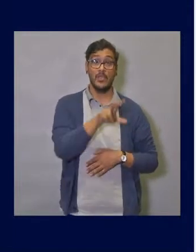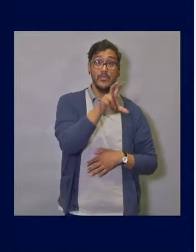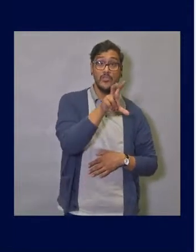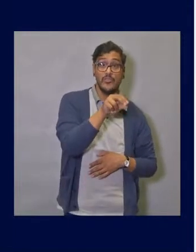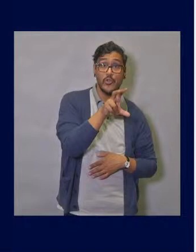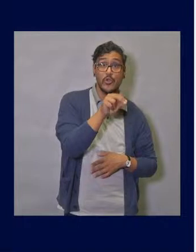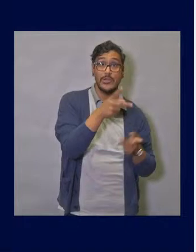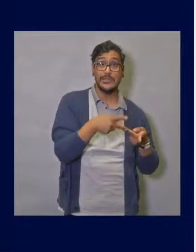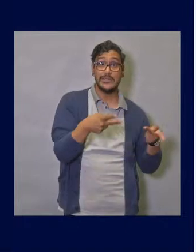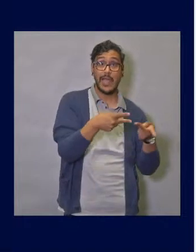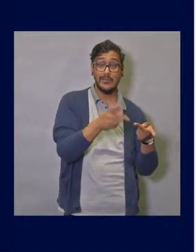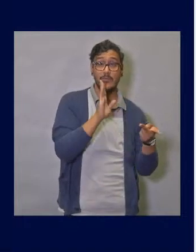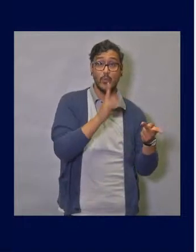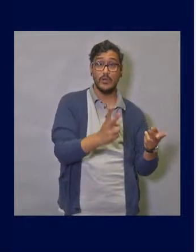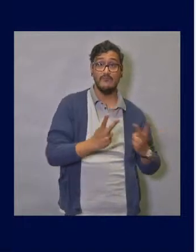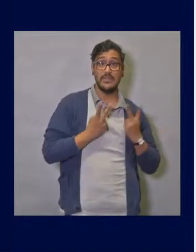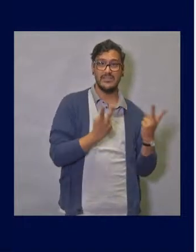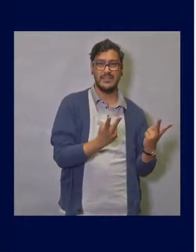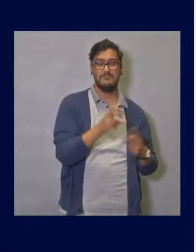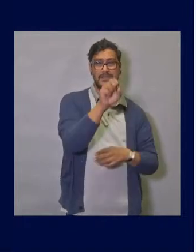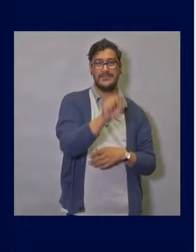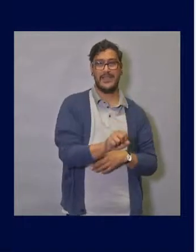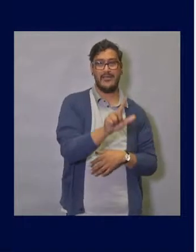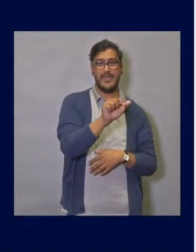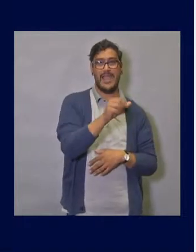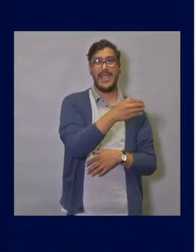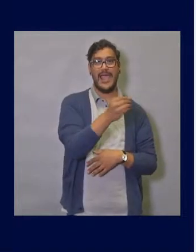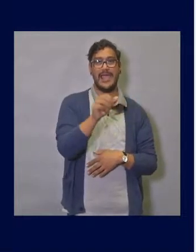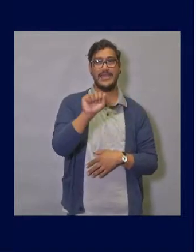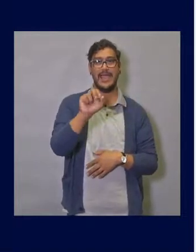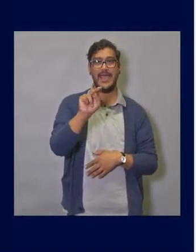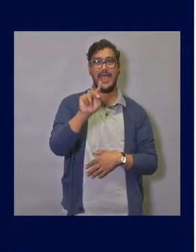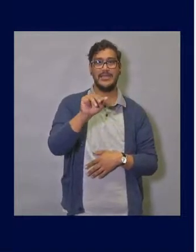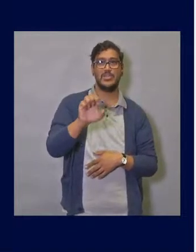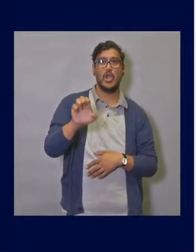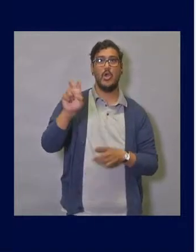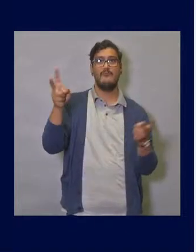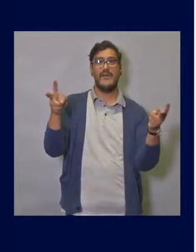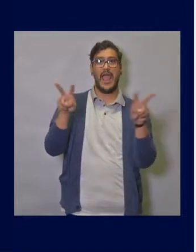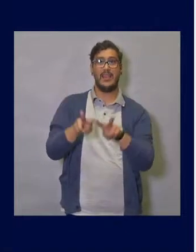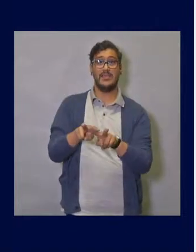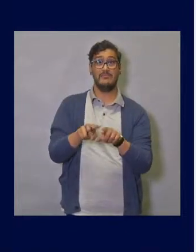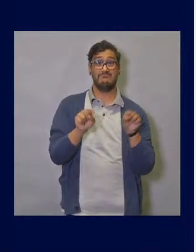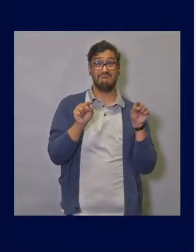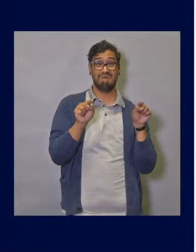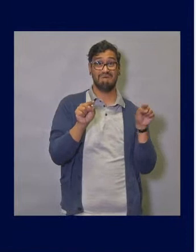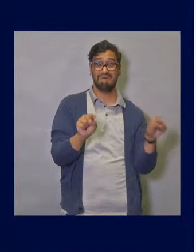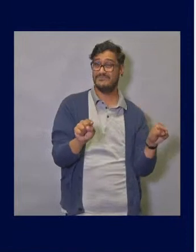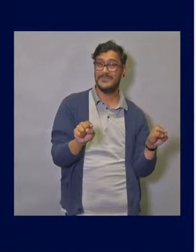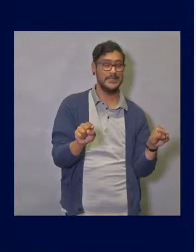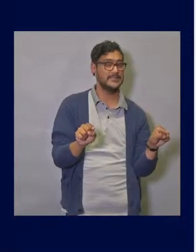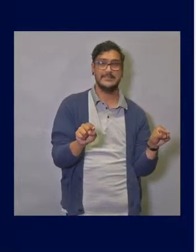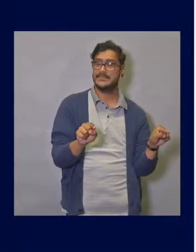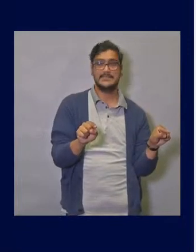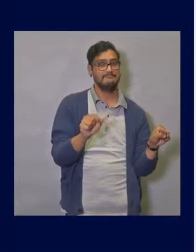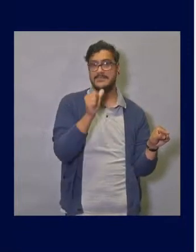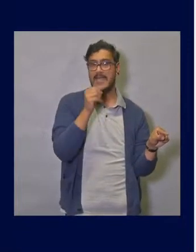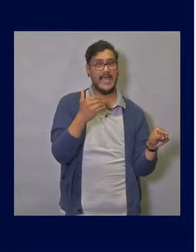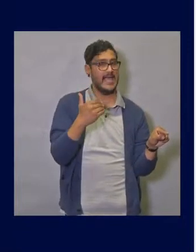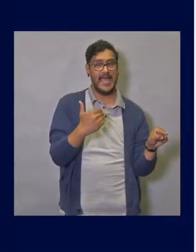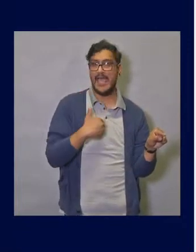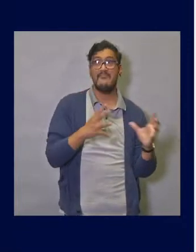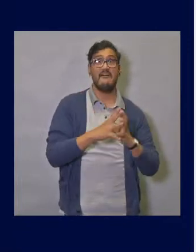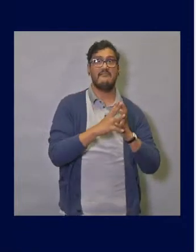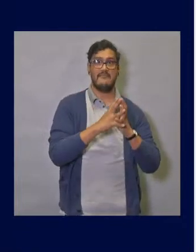sites that they'll be visiting are in South LA and Antelope Valley, areas of our county that have extraordinarily low vaccination rates